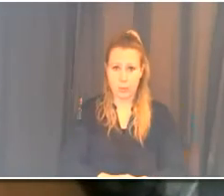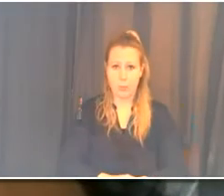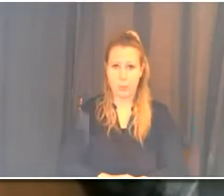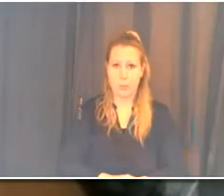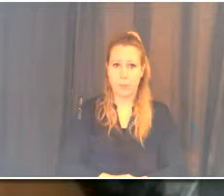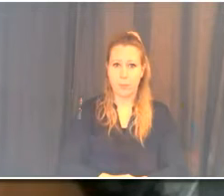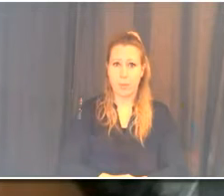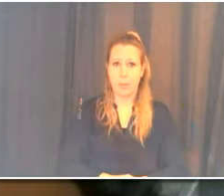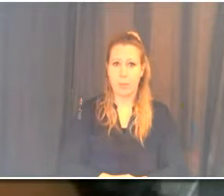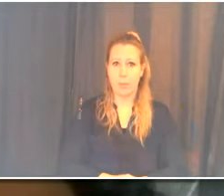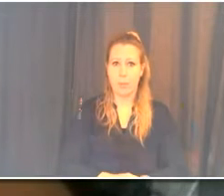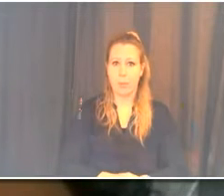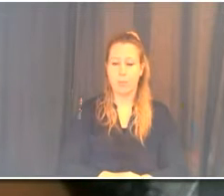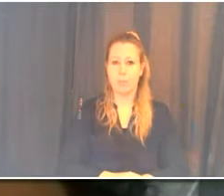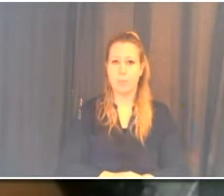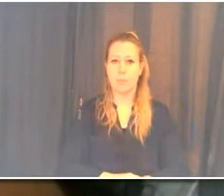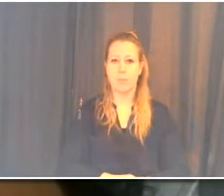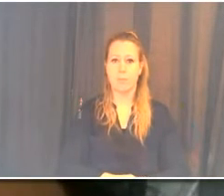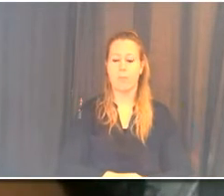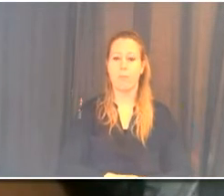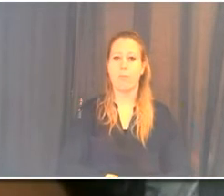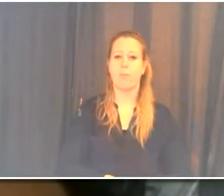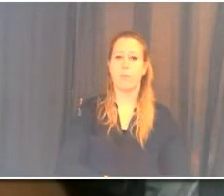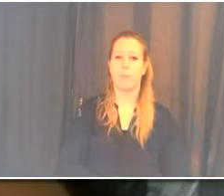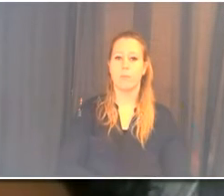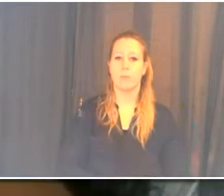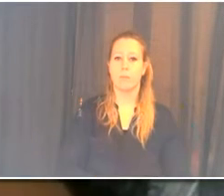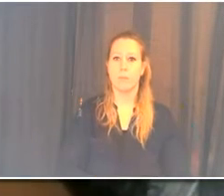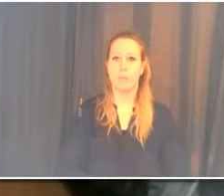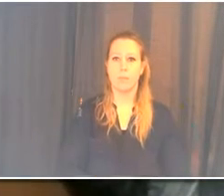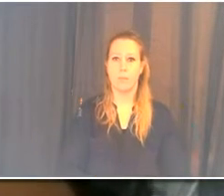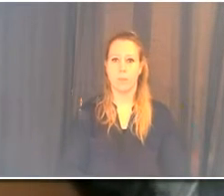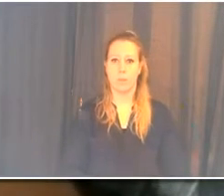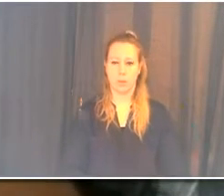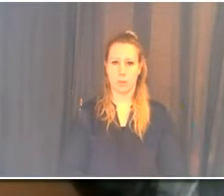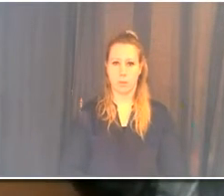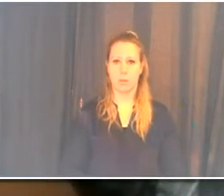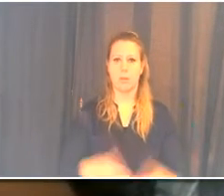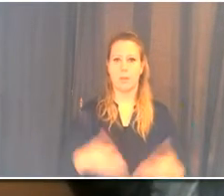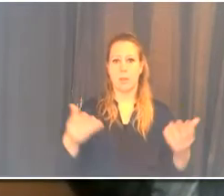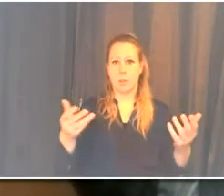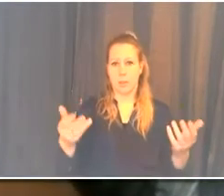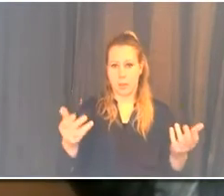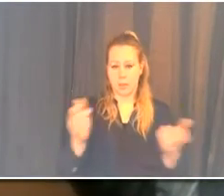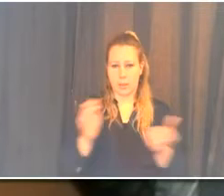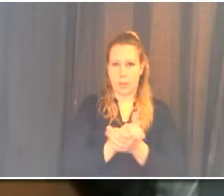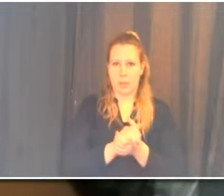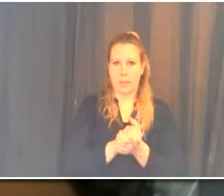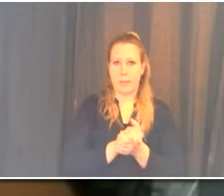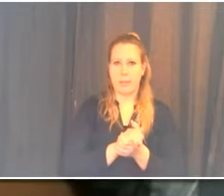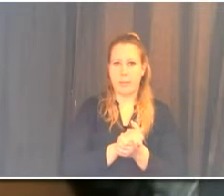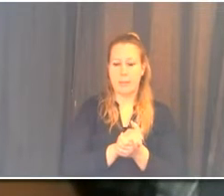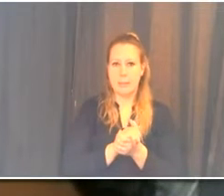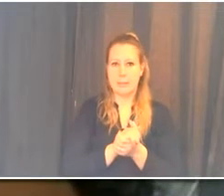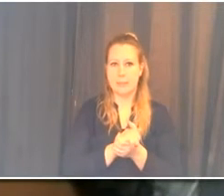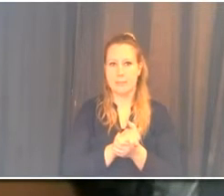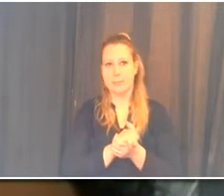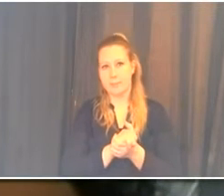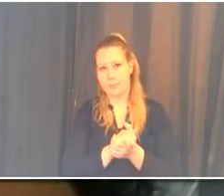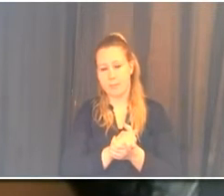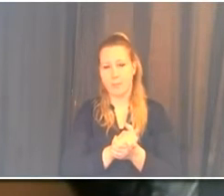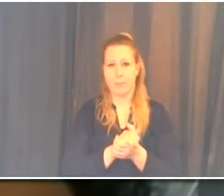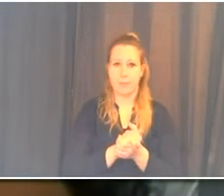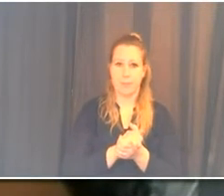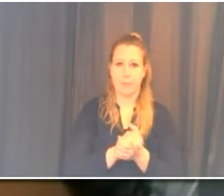the Supreme Court but they need is they need all the assistance they can toward increasing their capacity to